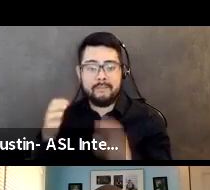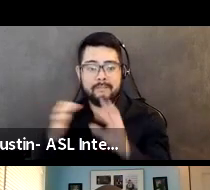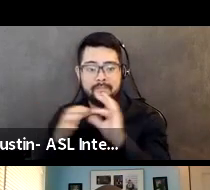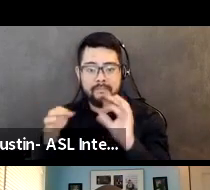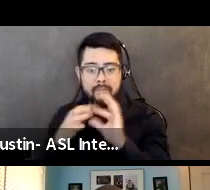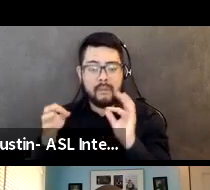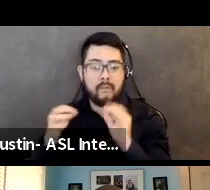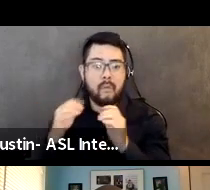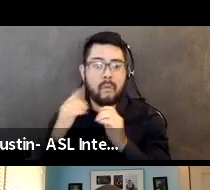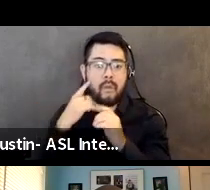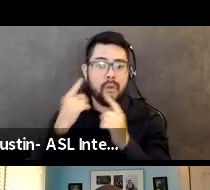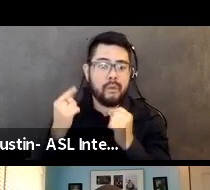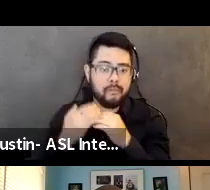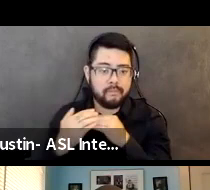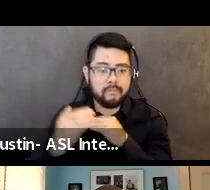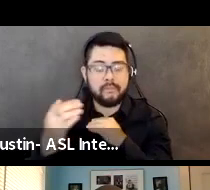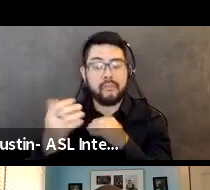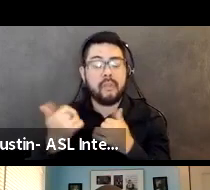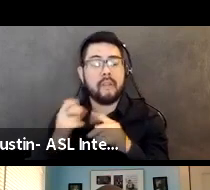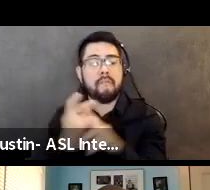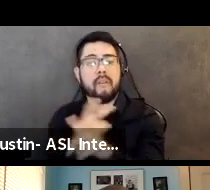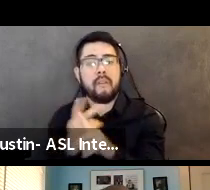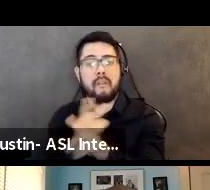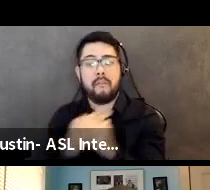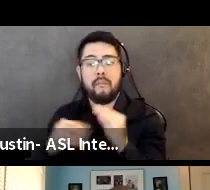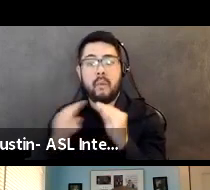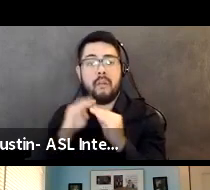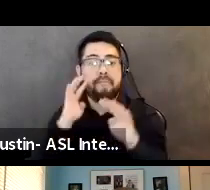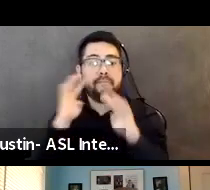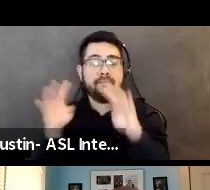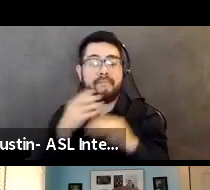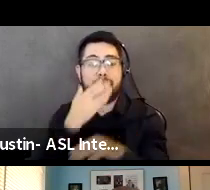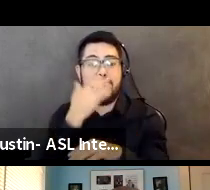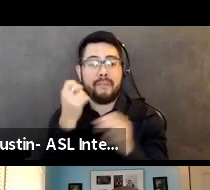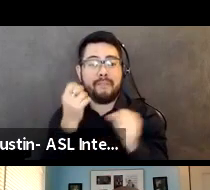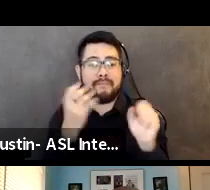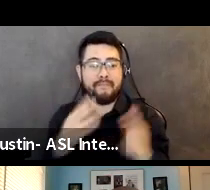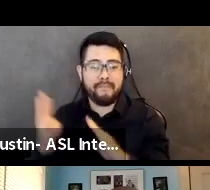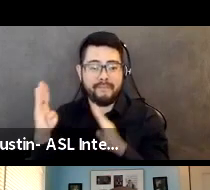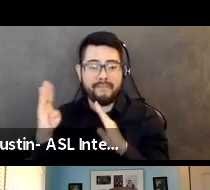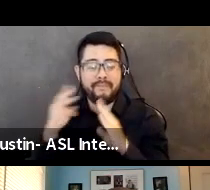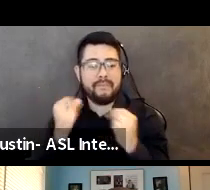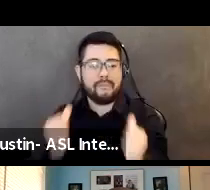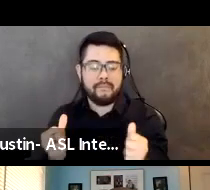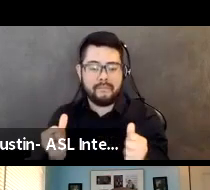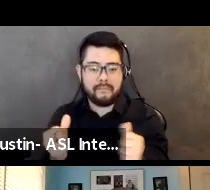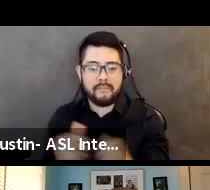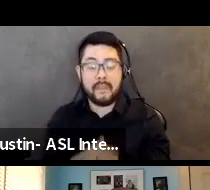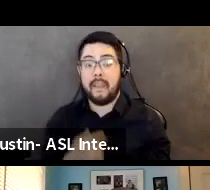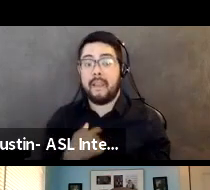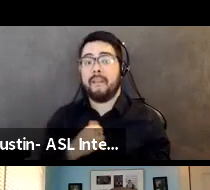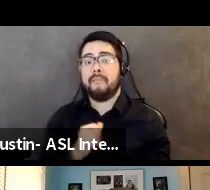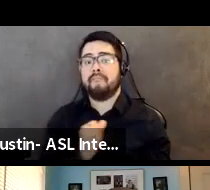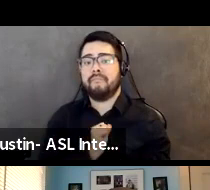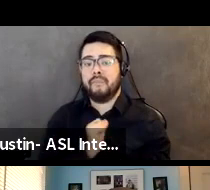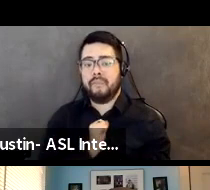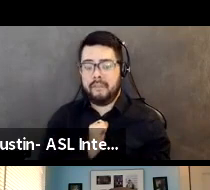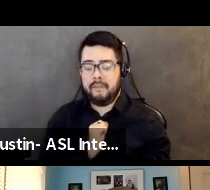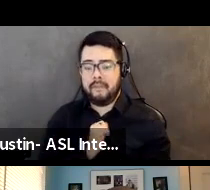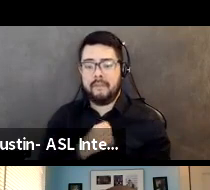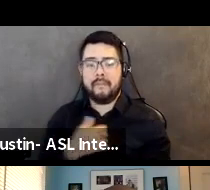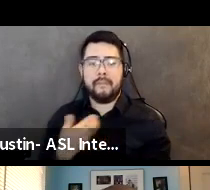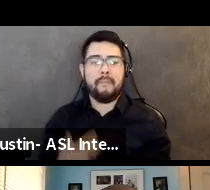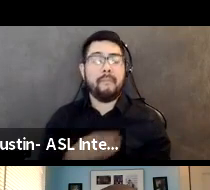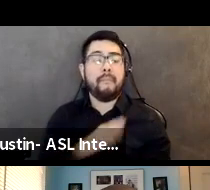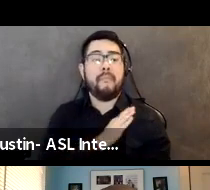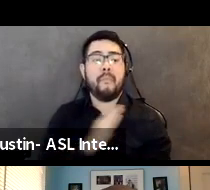forward in finding more creative of solutions to the issue i personally am one of the board members